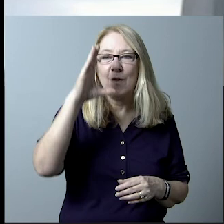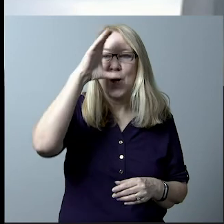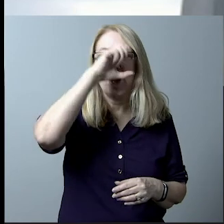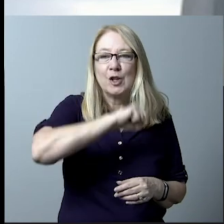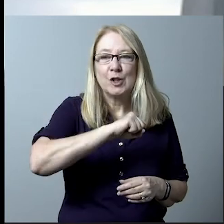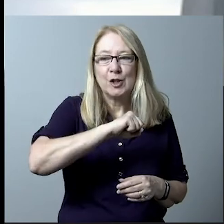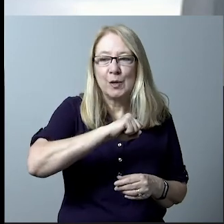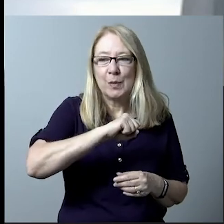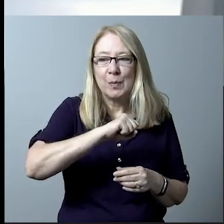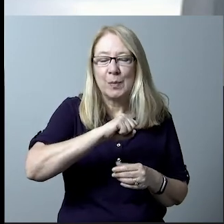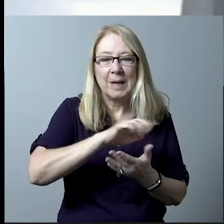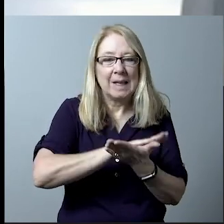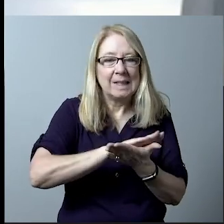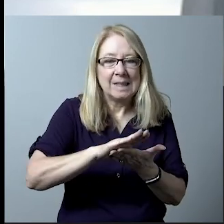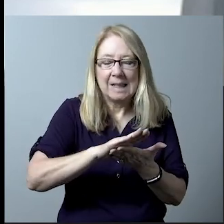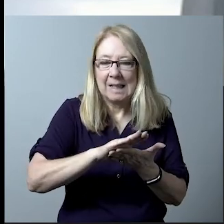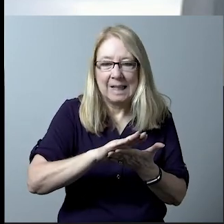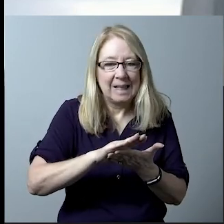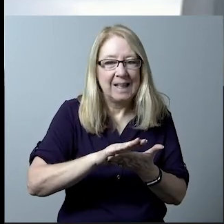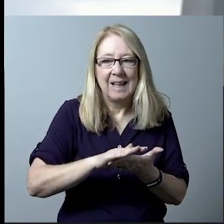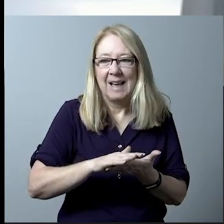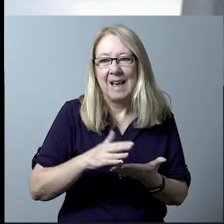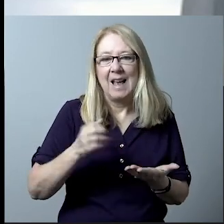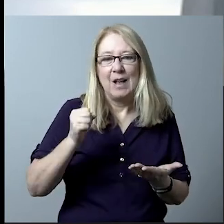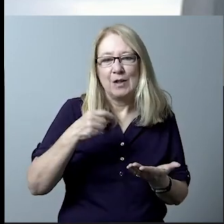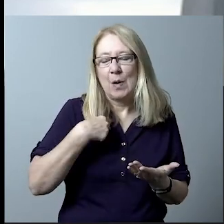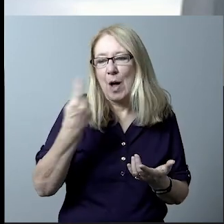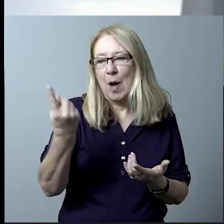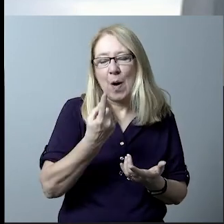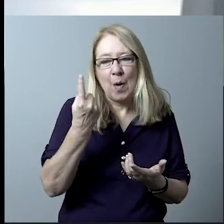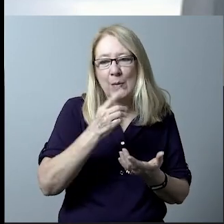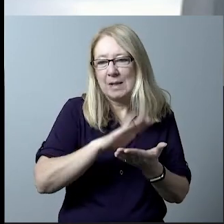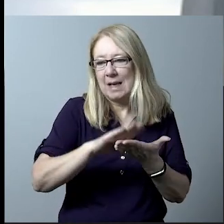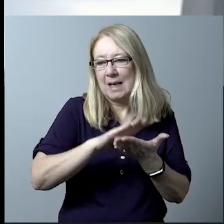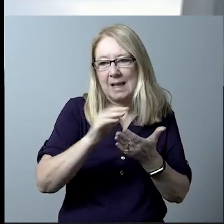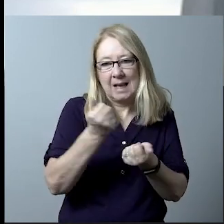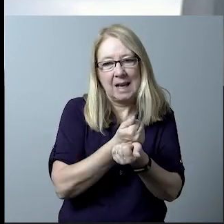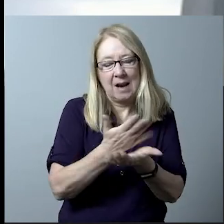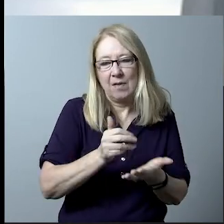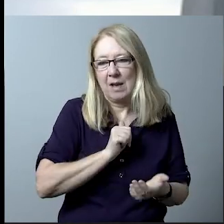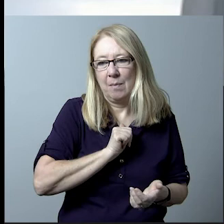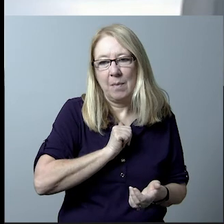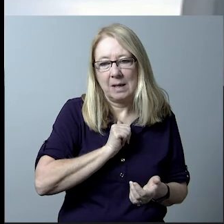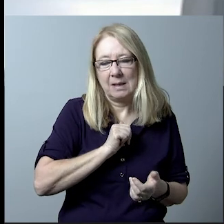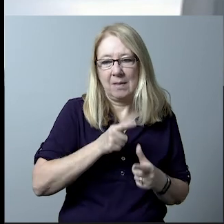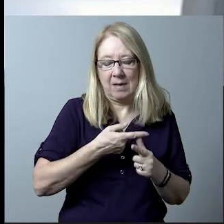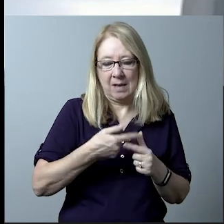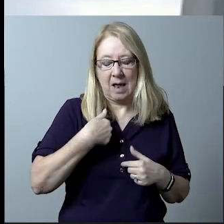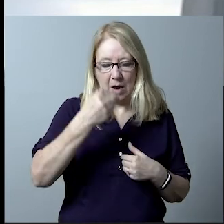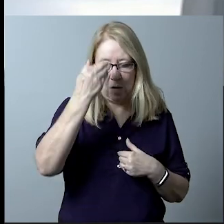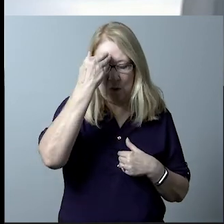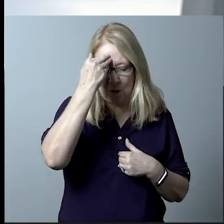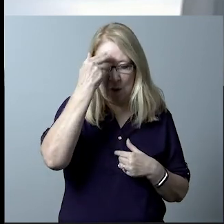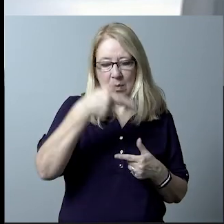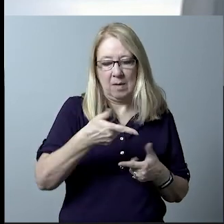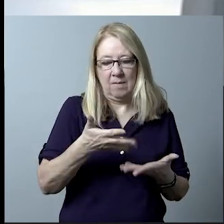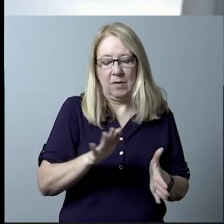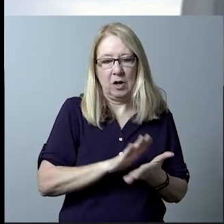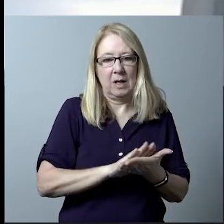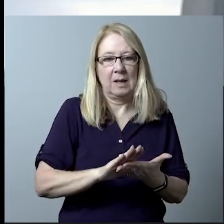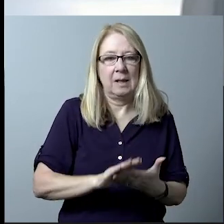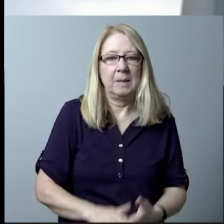is clean. I don't personally ever assume anything around me is clean anymore, and I just go ahead and disinfect, and then that way it gives you some peace of mind as